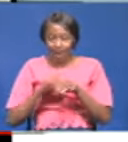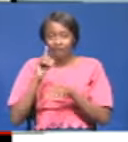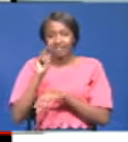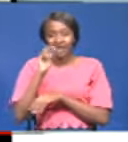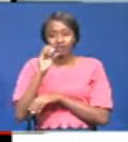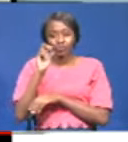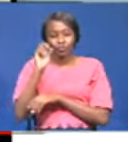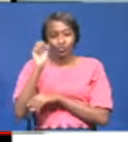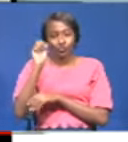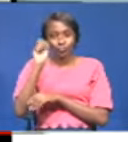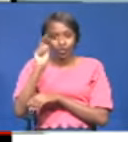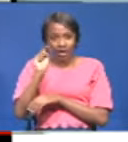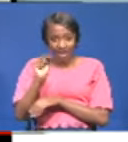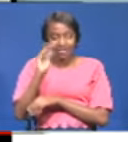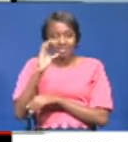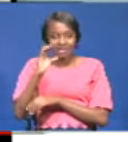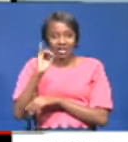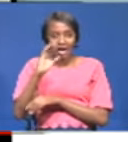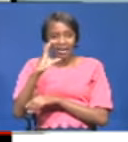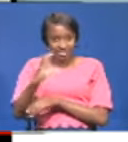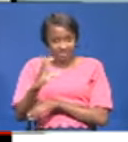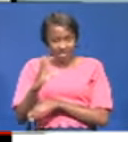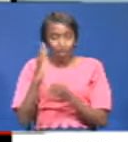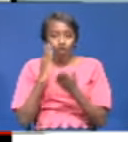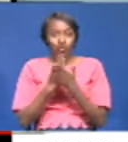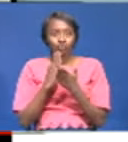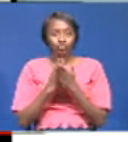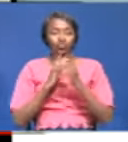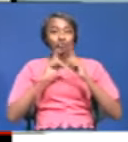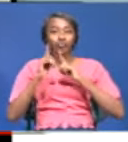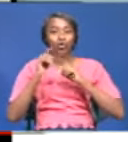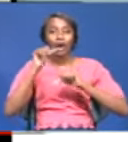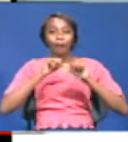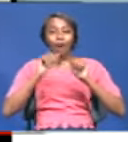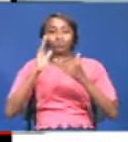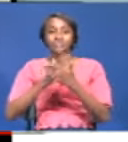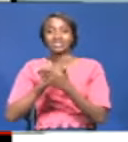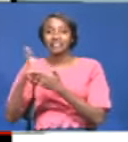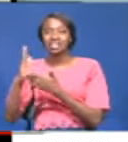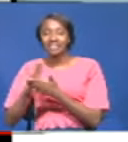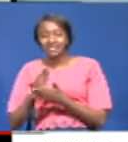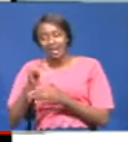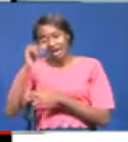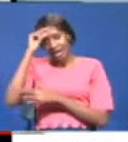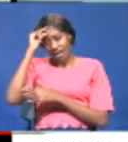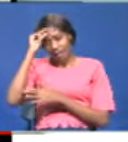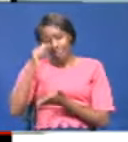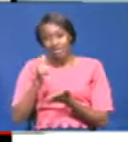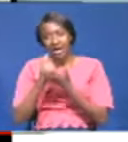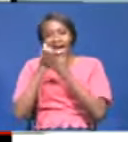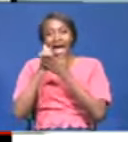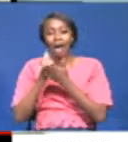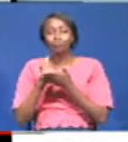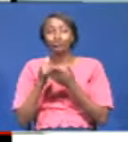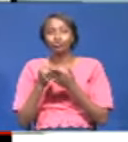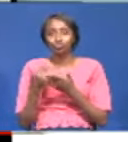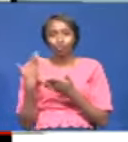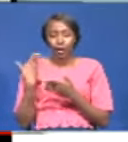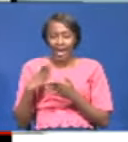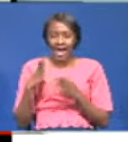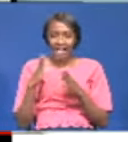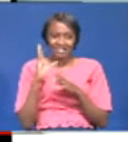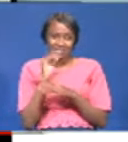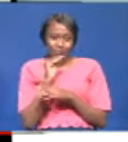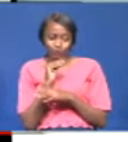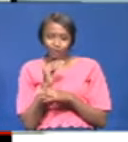and Integration Commission. We were talking about strategies that the country is putting in place to tame online hate speech. You've had him there. A call for